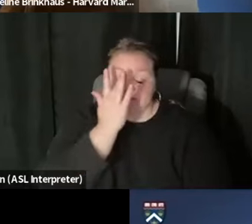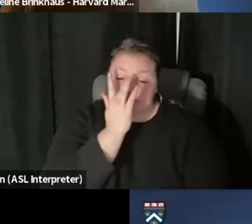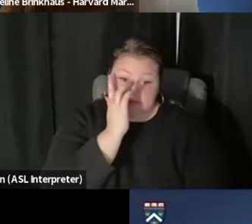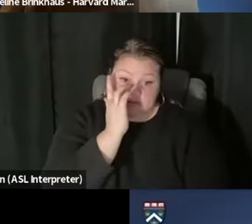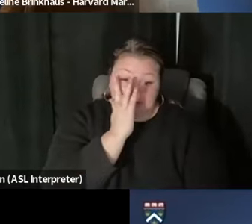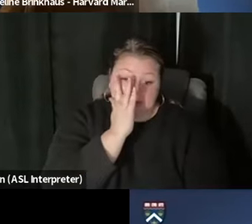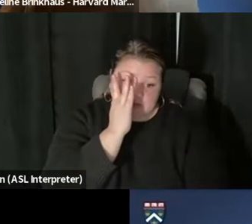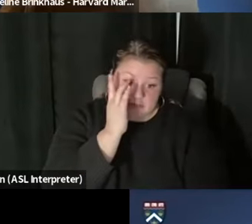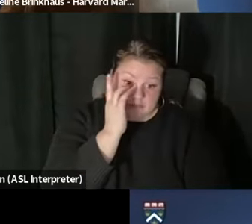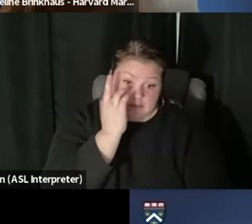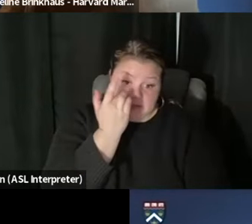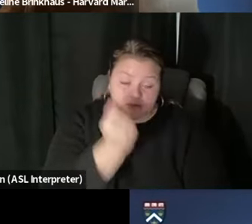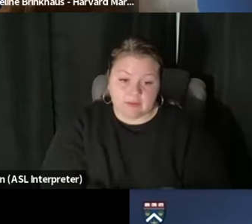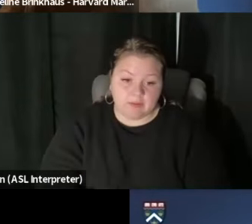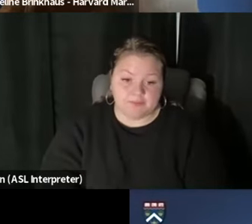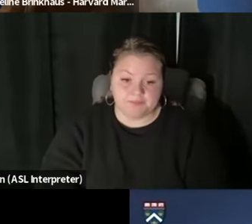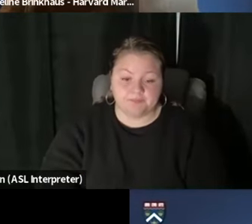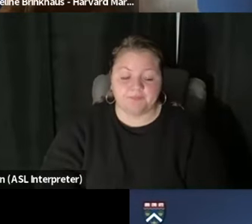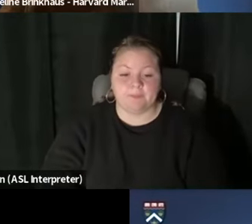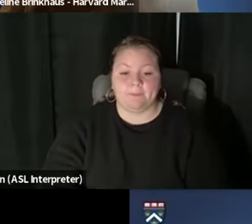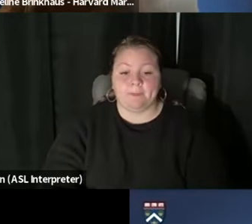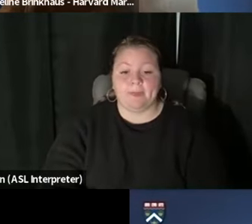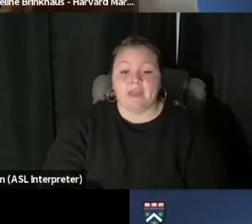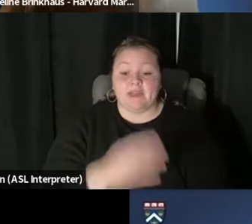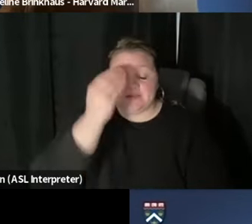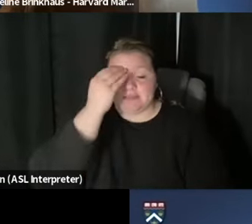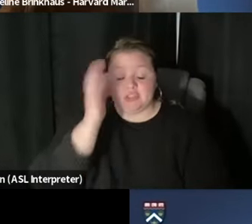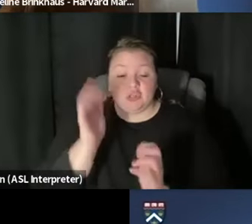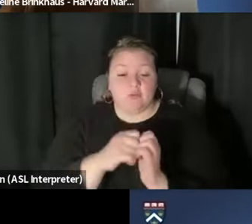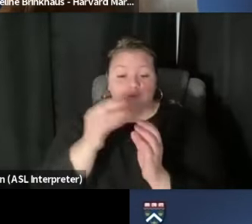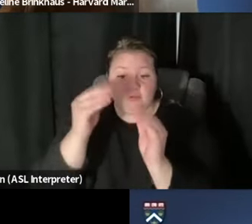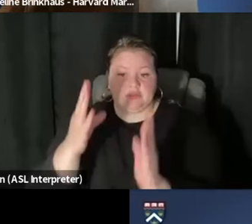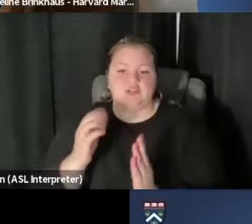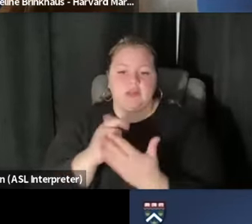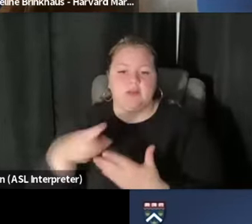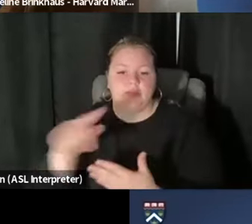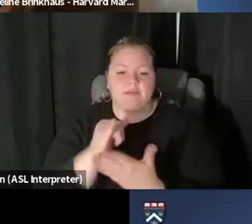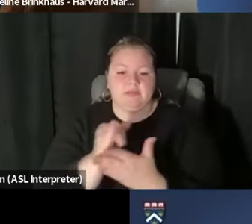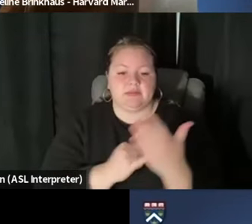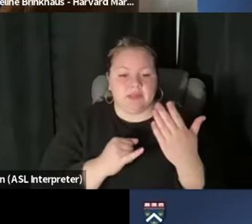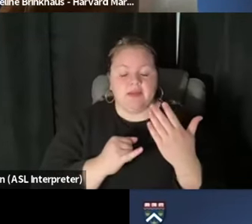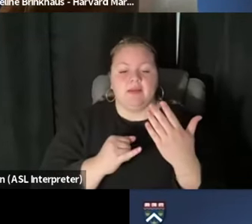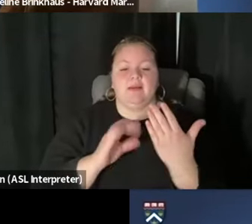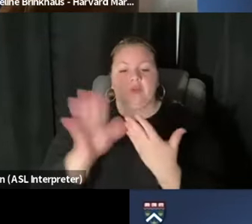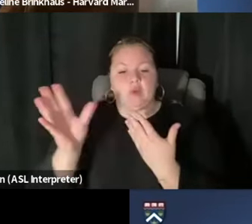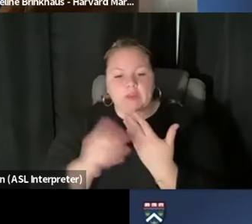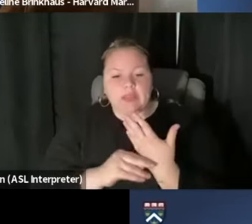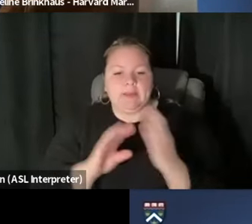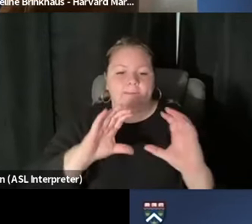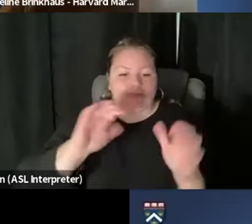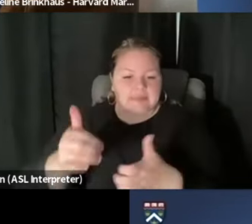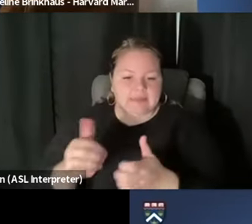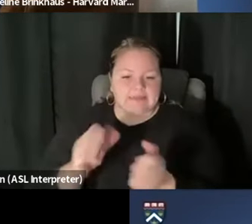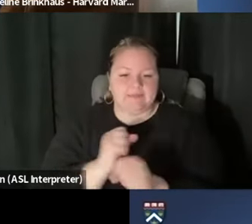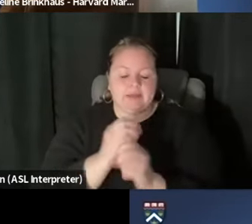helps them design the curriculum as well and the course syllabus to make it more relevant. So yeah, there's just so many ways you can, you know, be